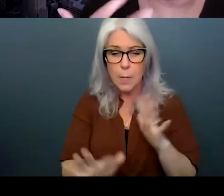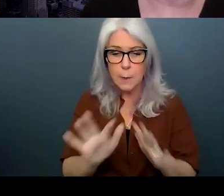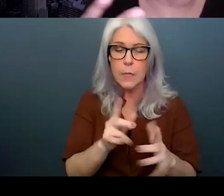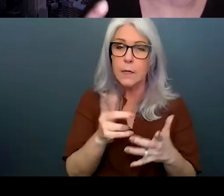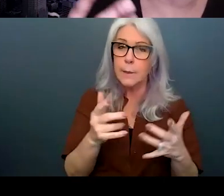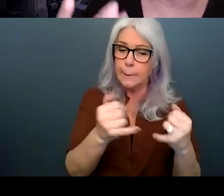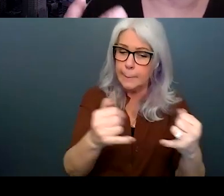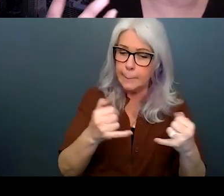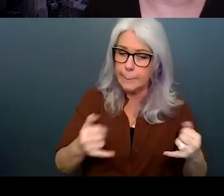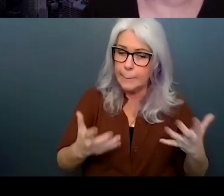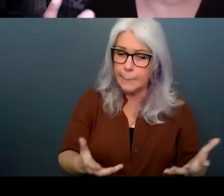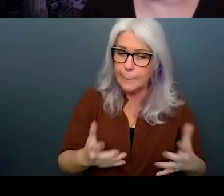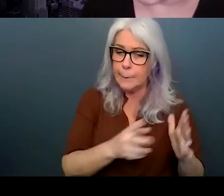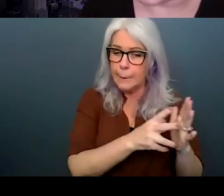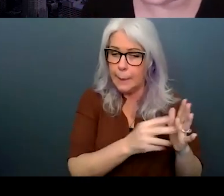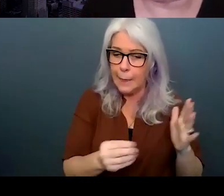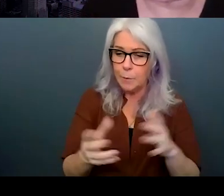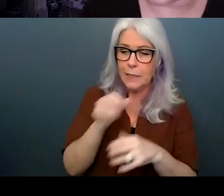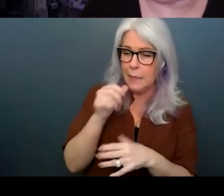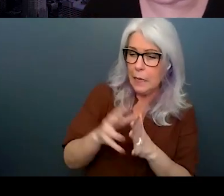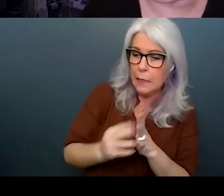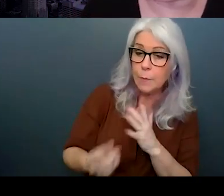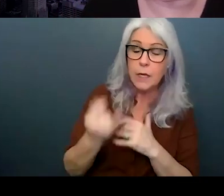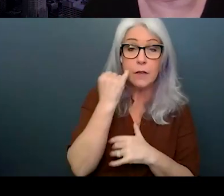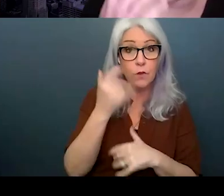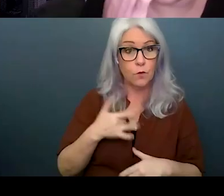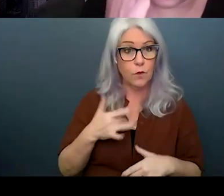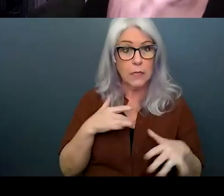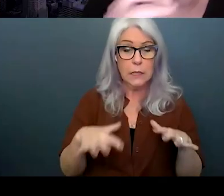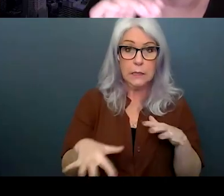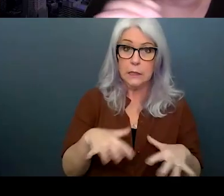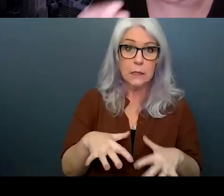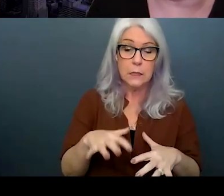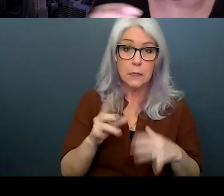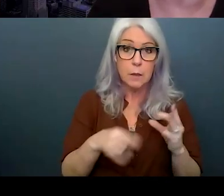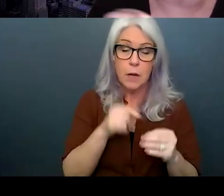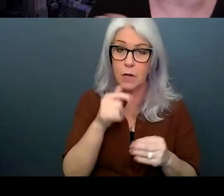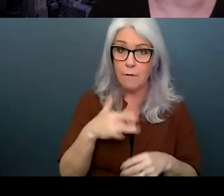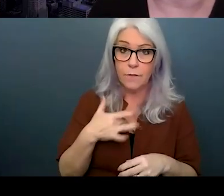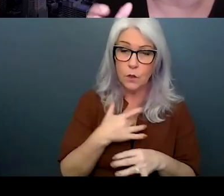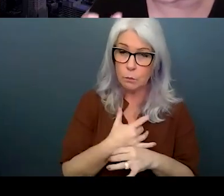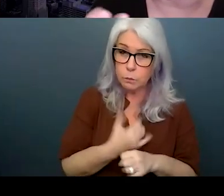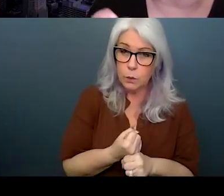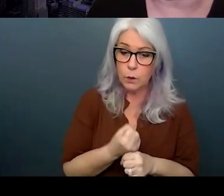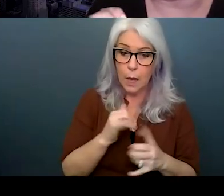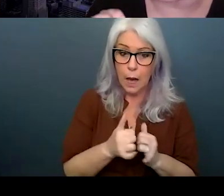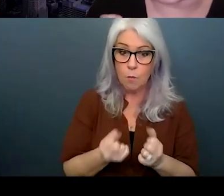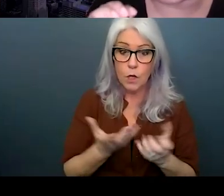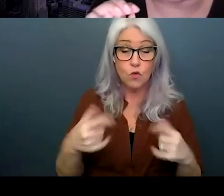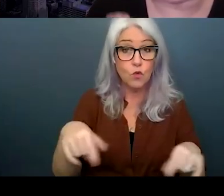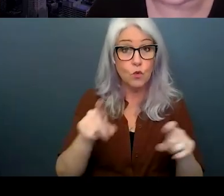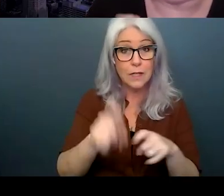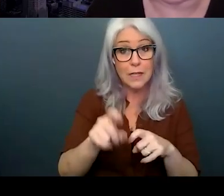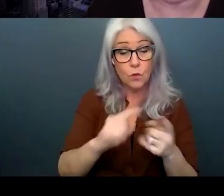practice. If you are feeling nervous about it, if you're not feeling secure in just how much you need to do to have it